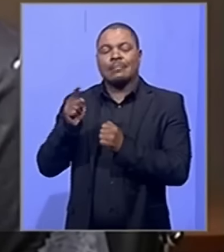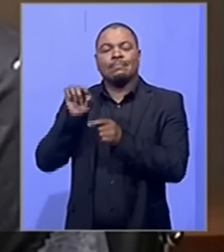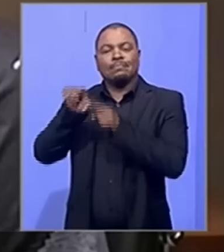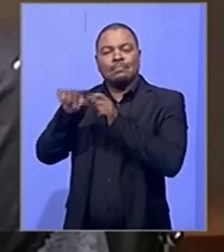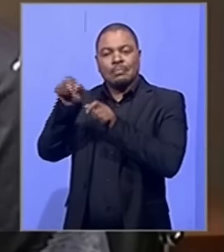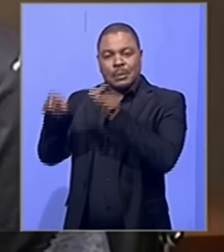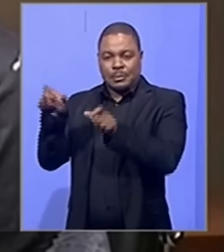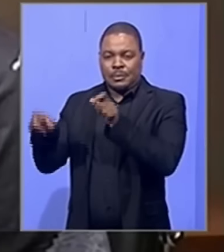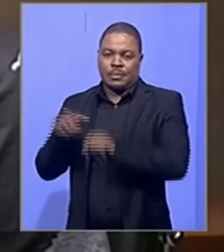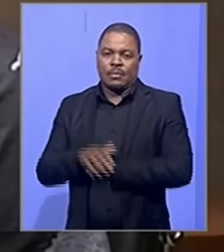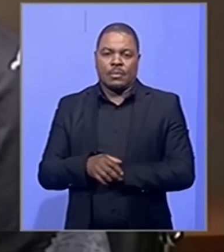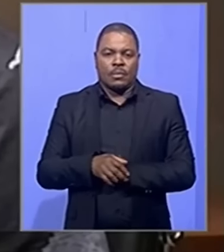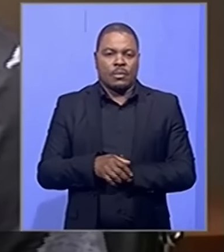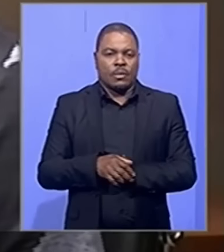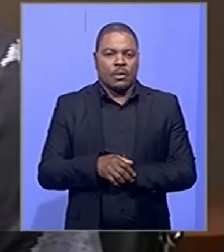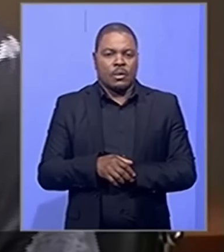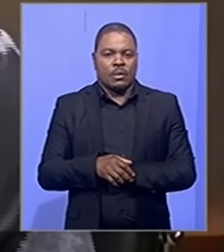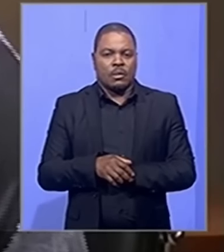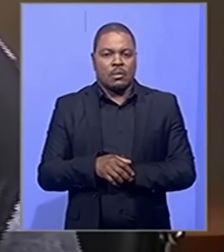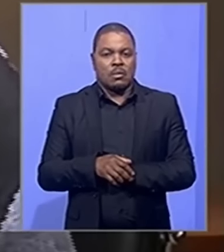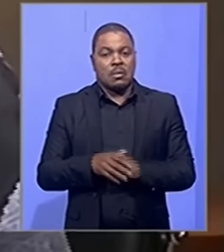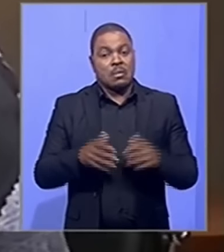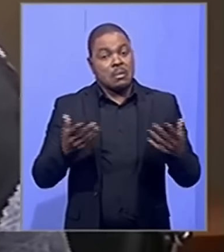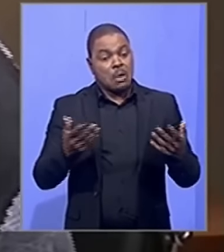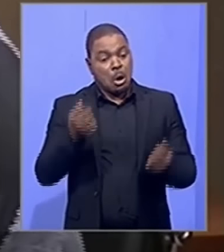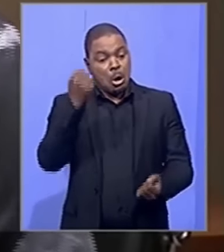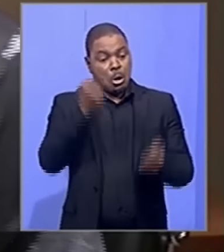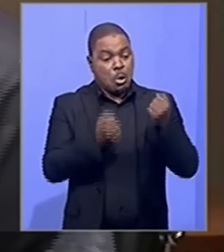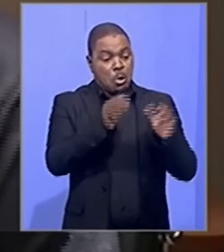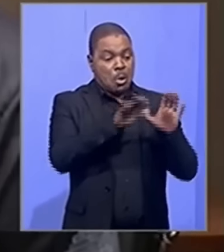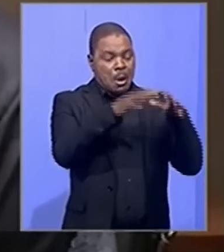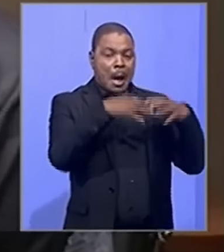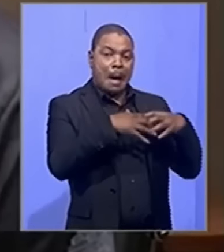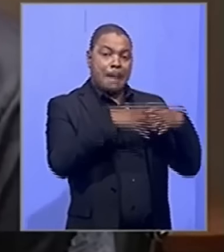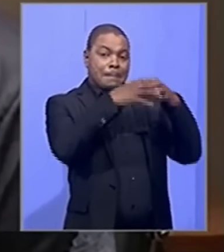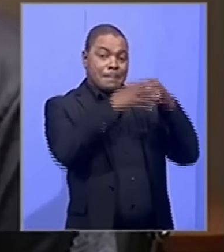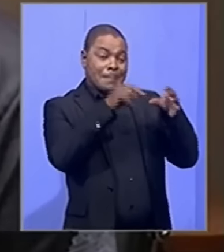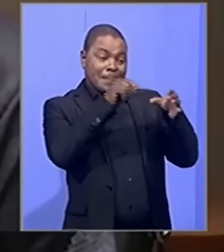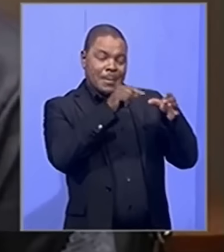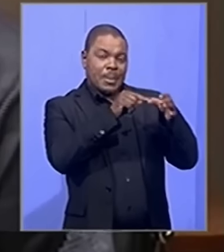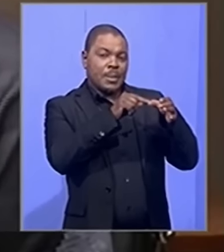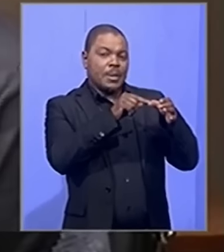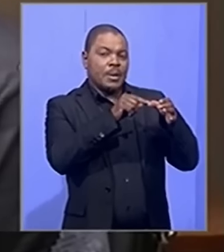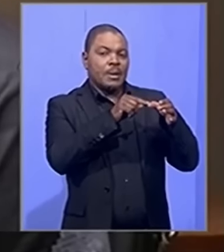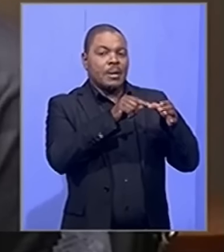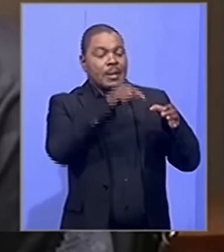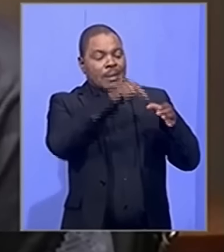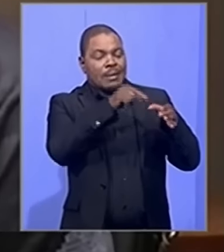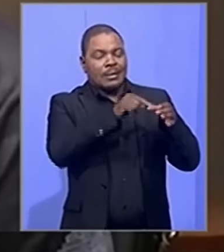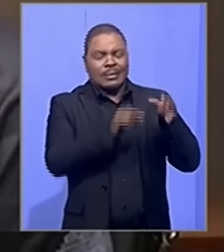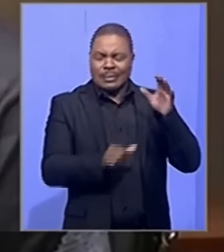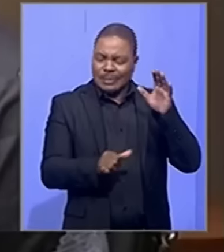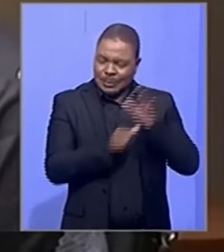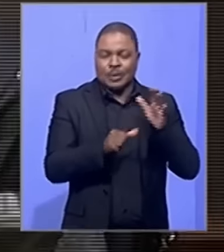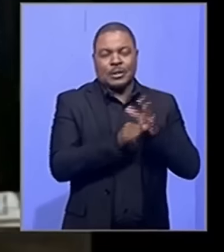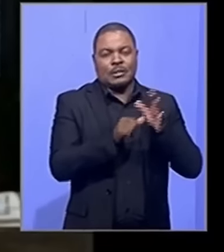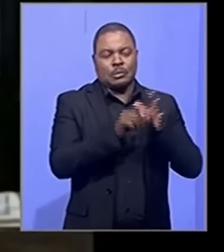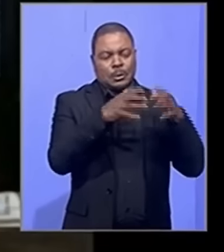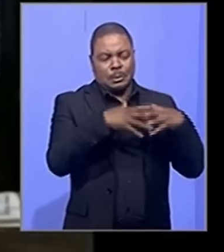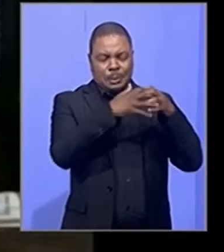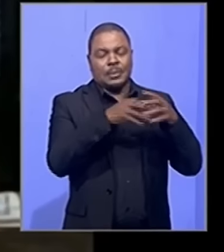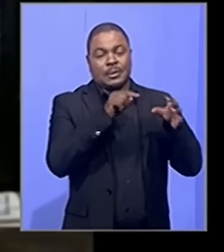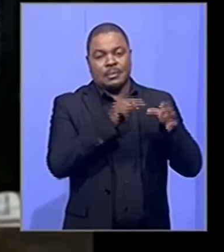With respect to the creation of the court, it is a court that was created by treaty. It's very important to know